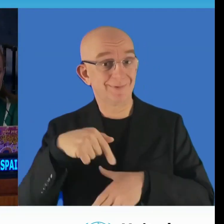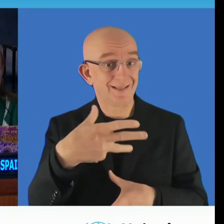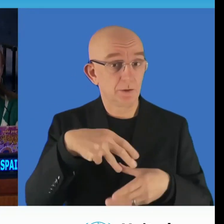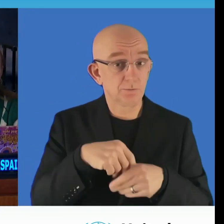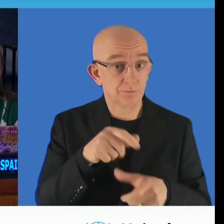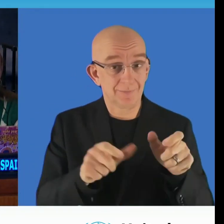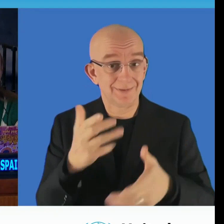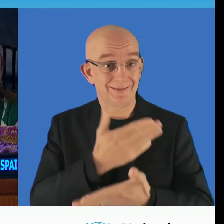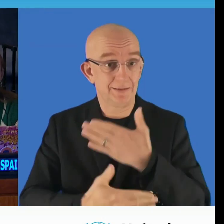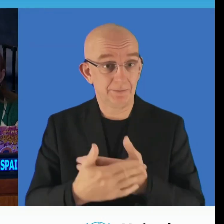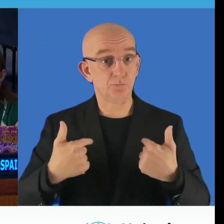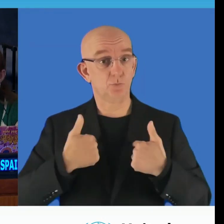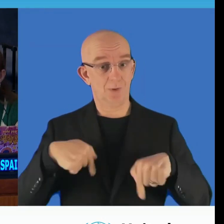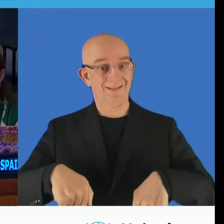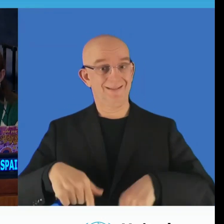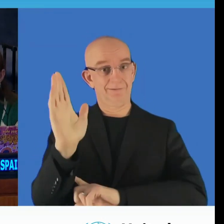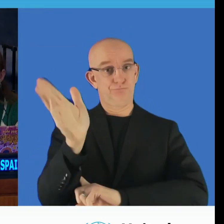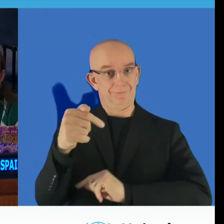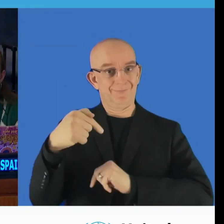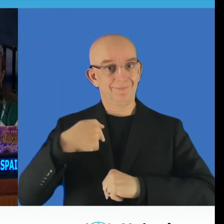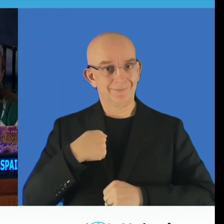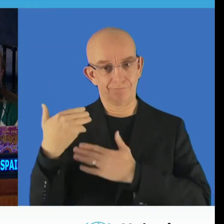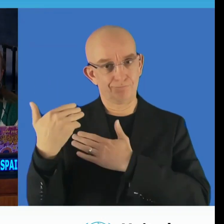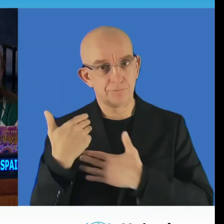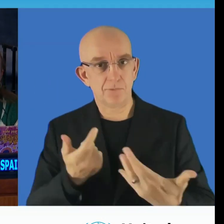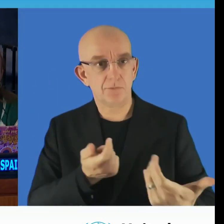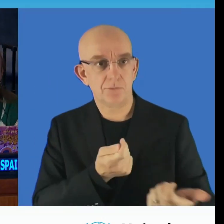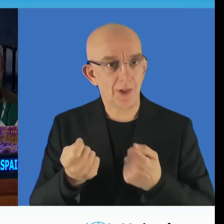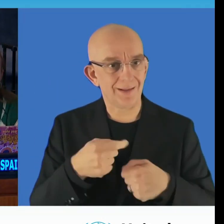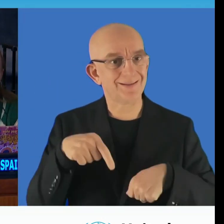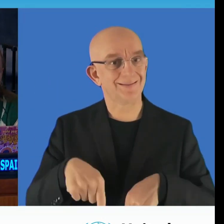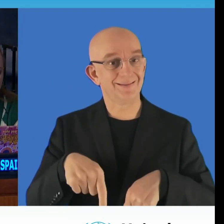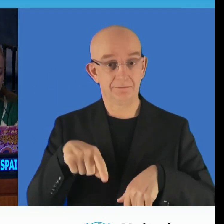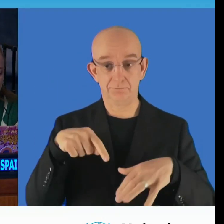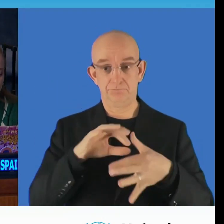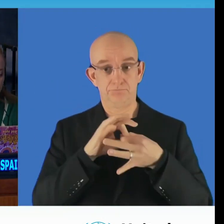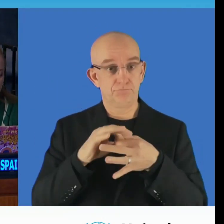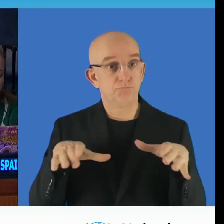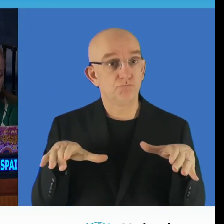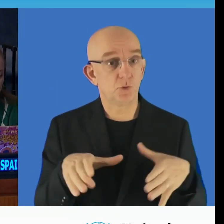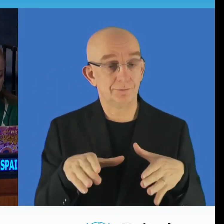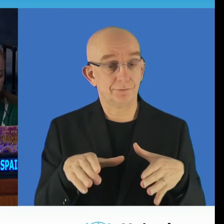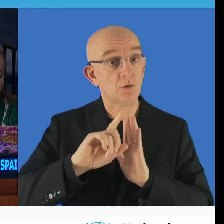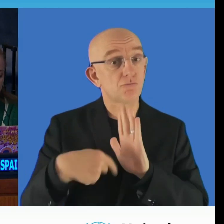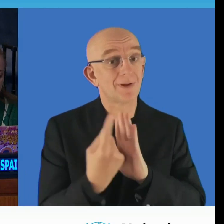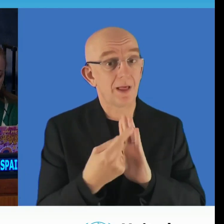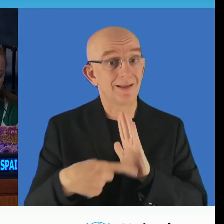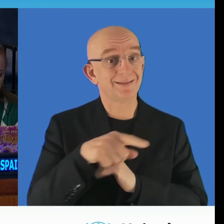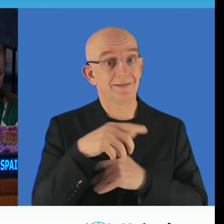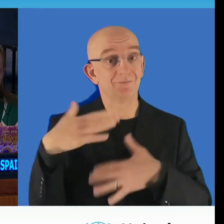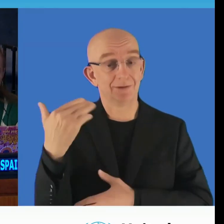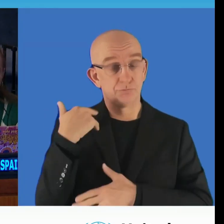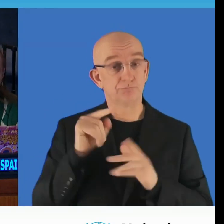be invited to implement the UN Partnerships on the Rights of Persons with Disabilities Fund Inception